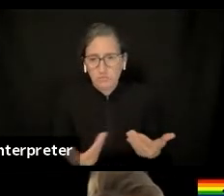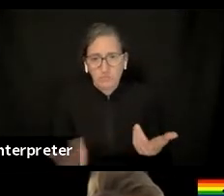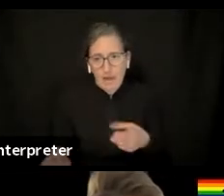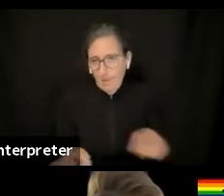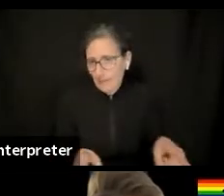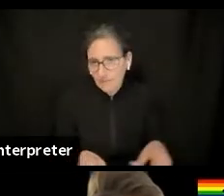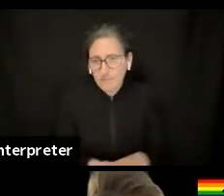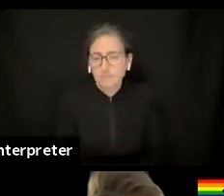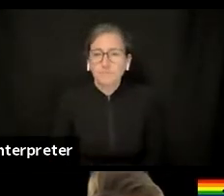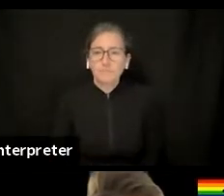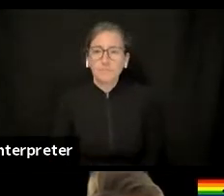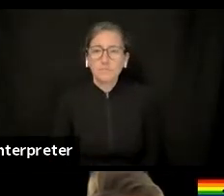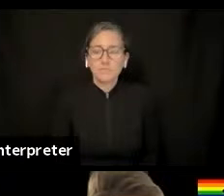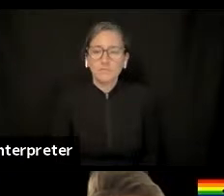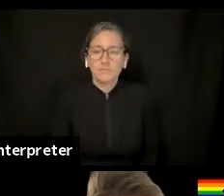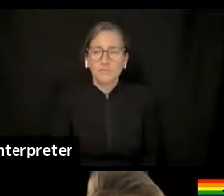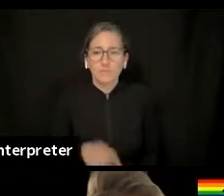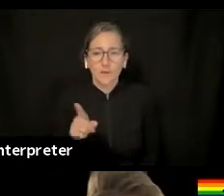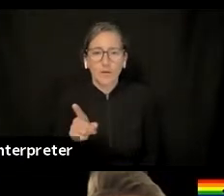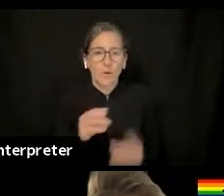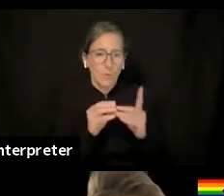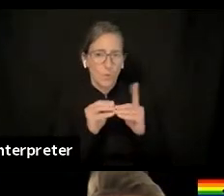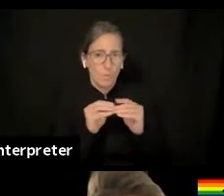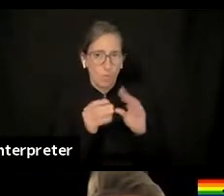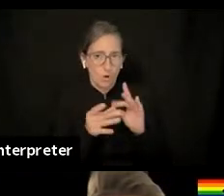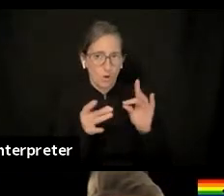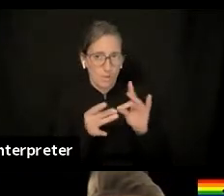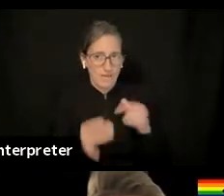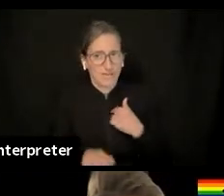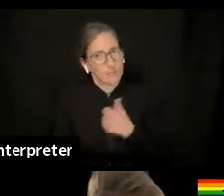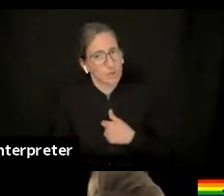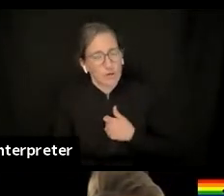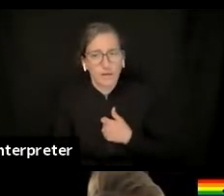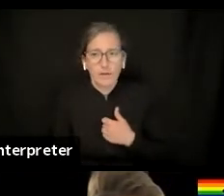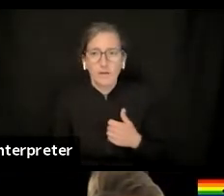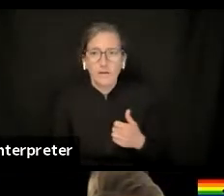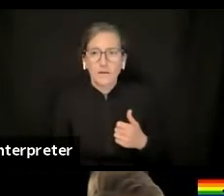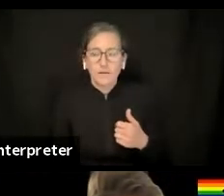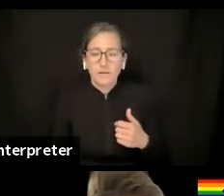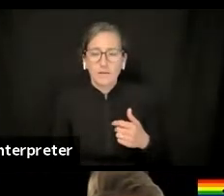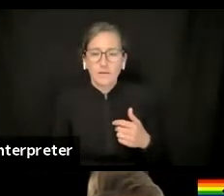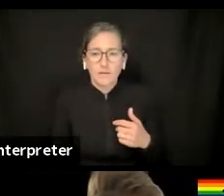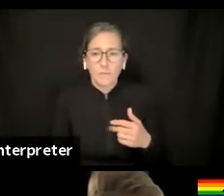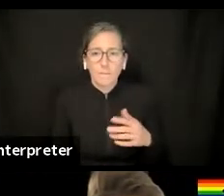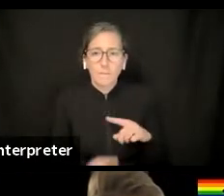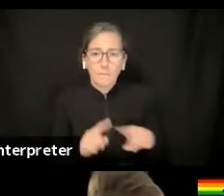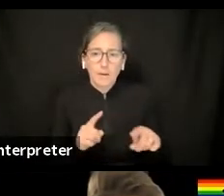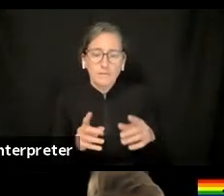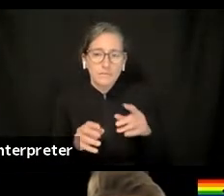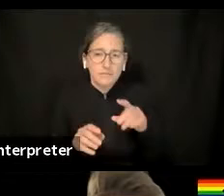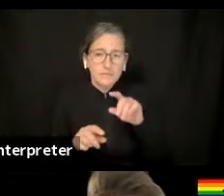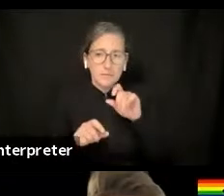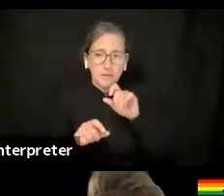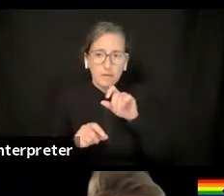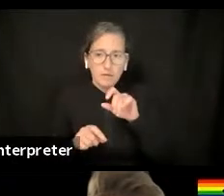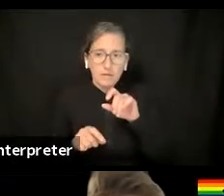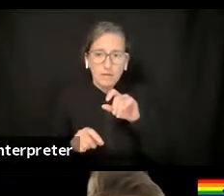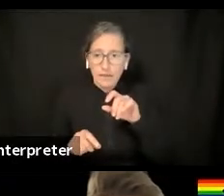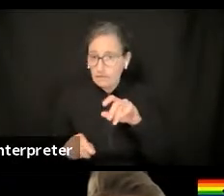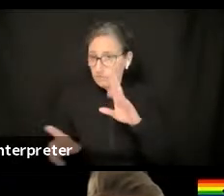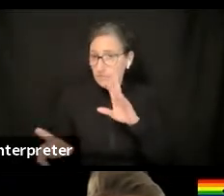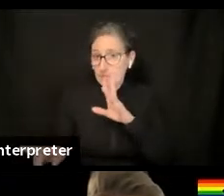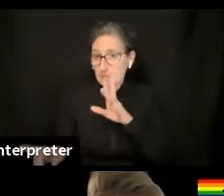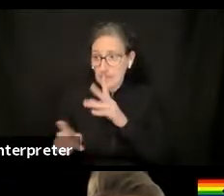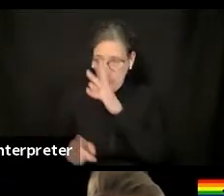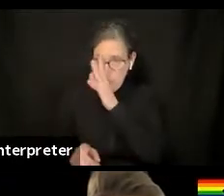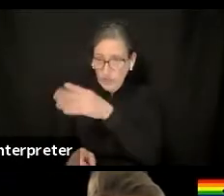Okay, and then I have one more comment, I'm sorry. And this isn't more so a question, but again, just speaking to the community members, I feel like it is kind of